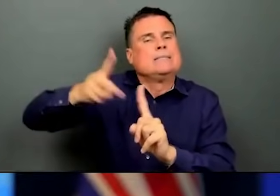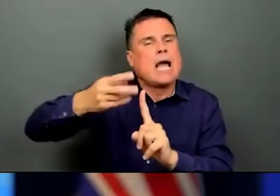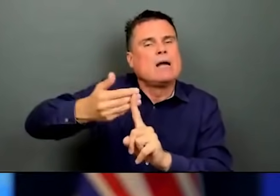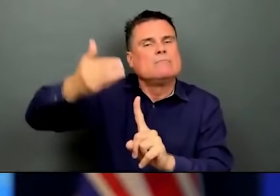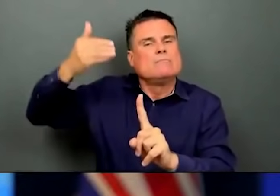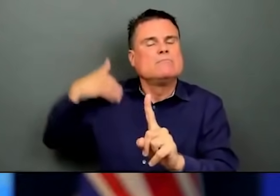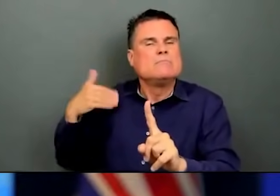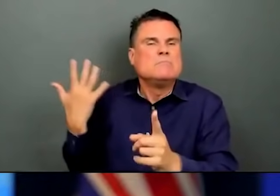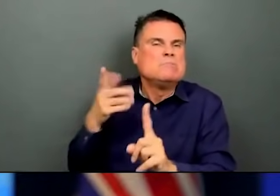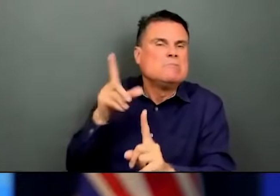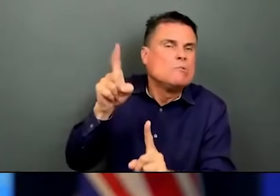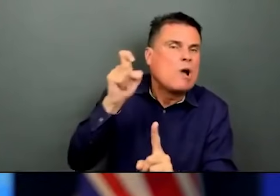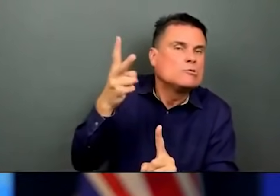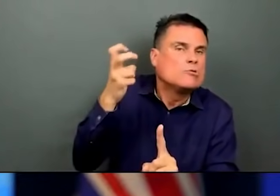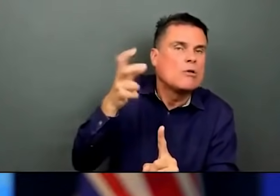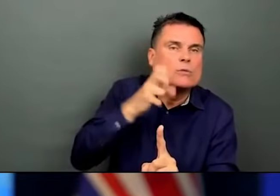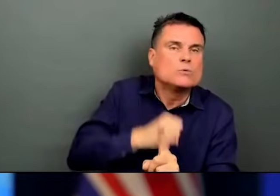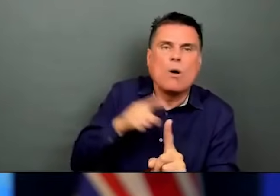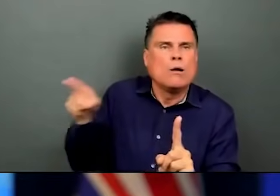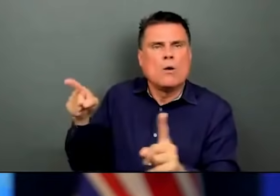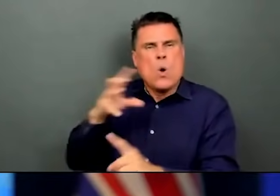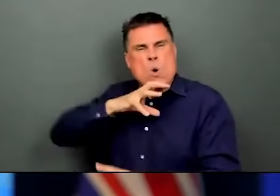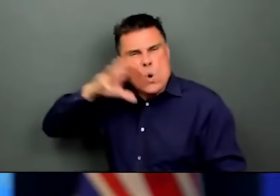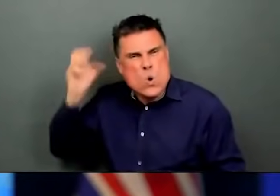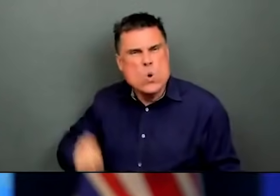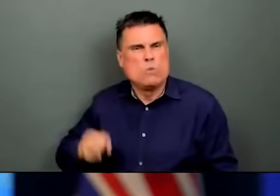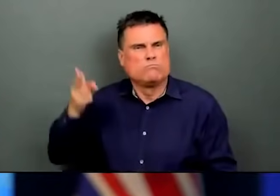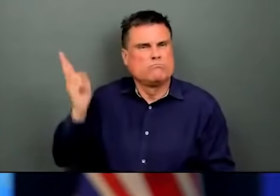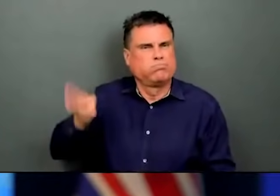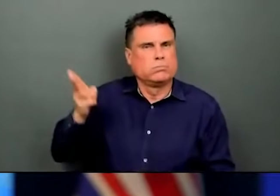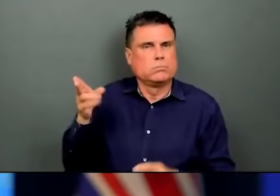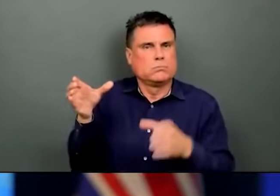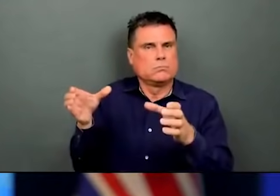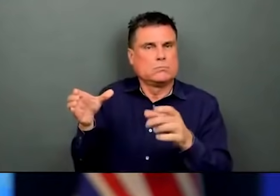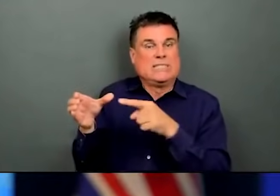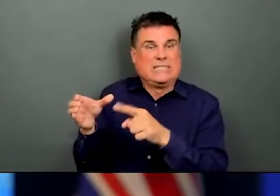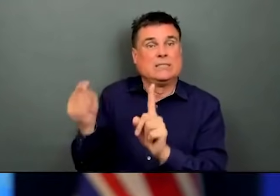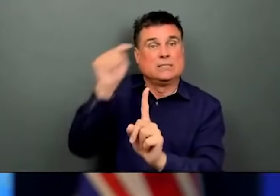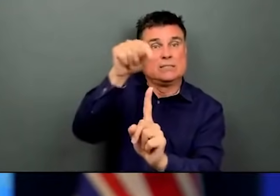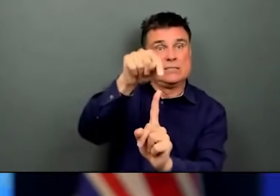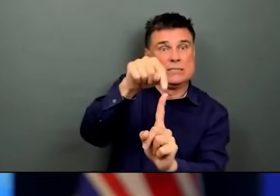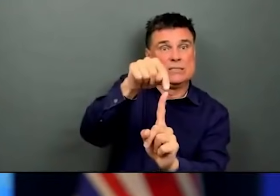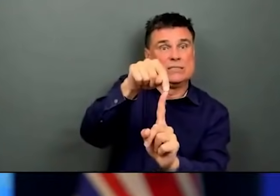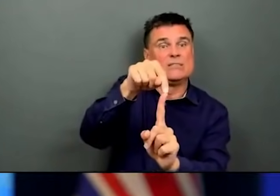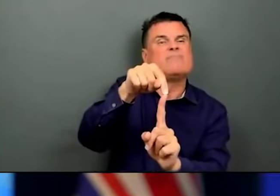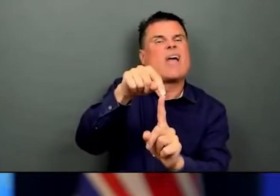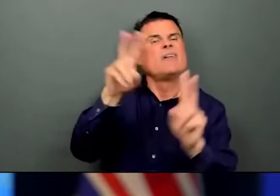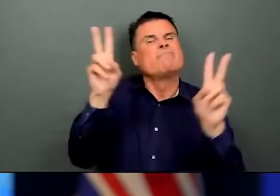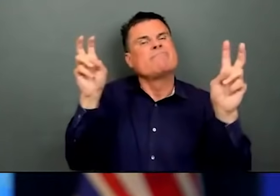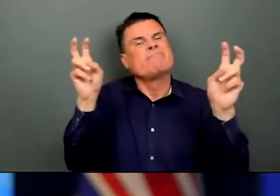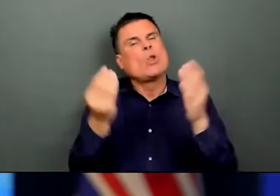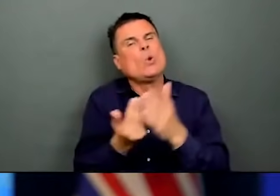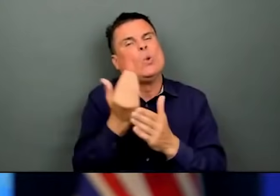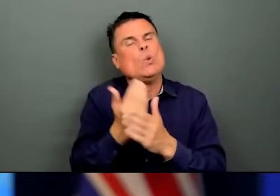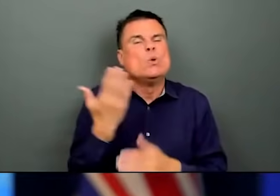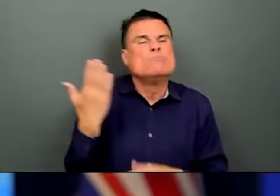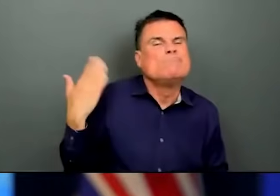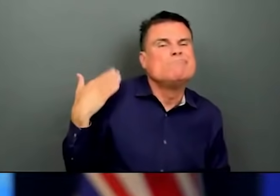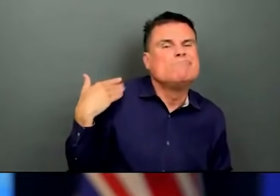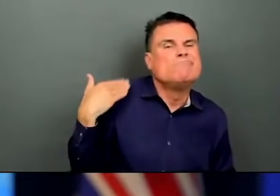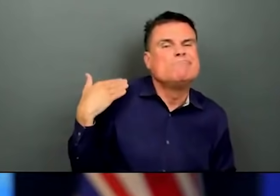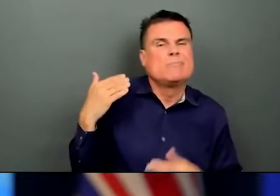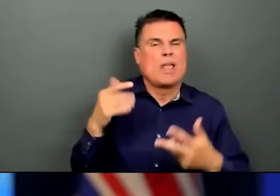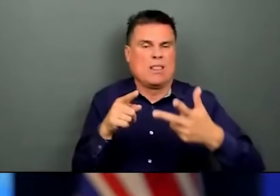Creek. Those deferrals have been requested by the title holders, and we've deferred old growth logging in those territories. There will